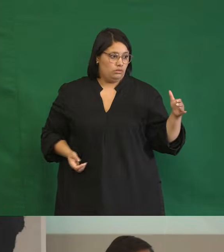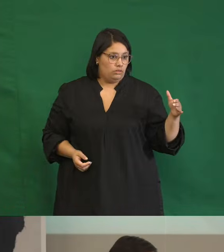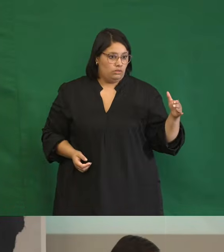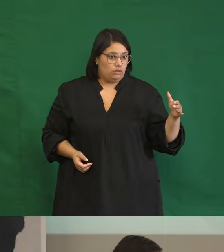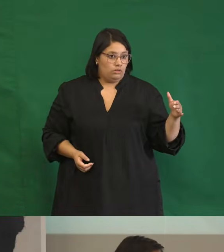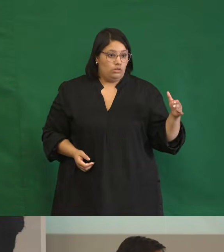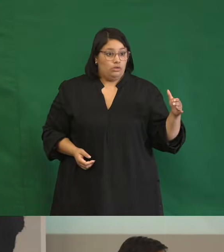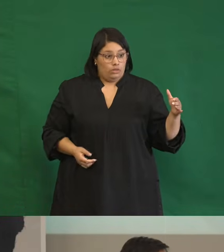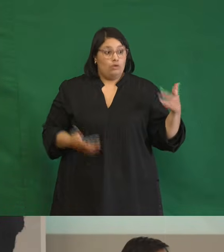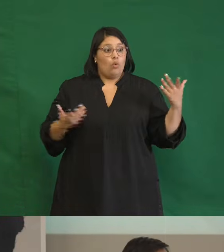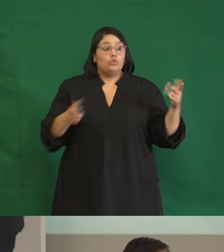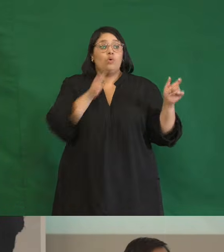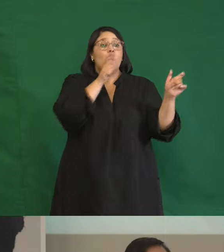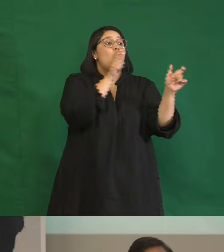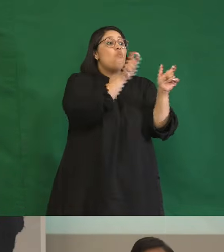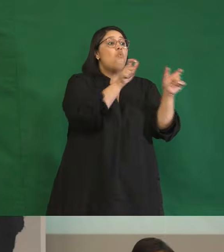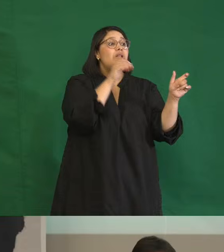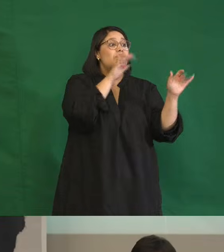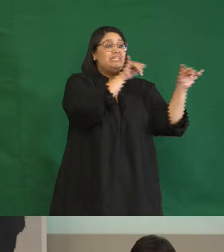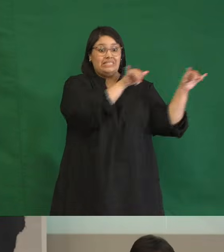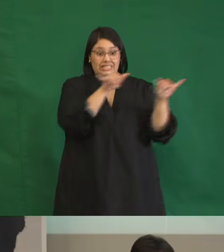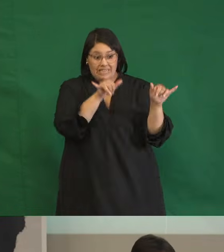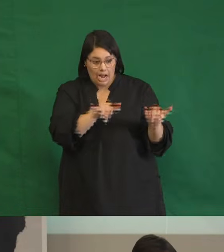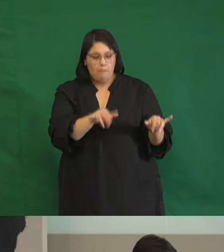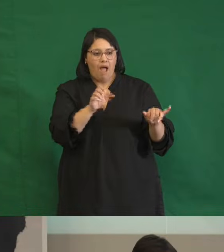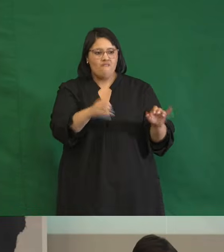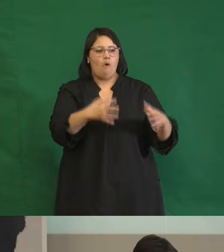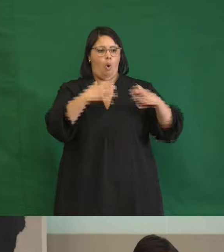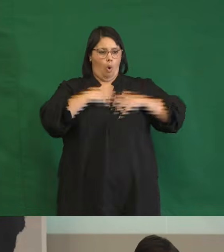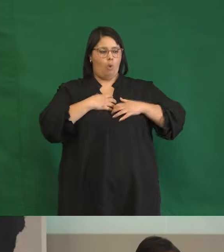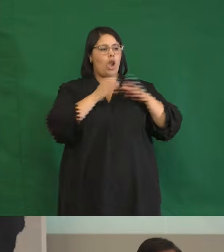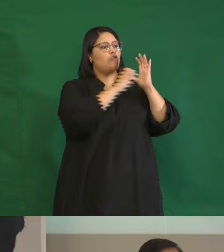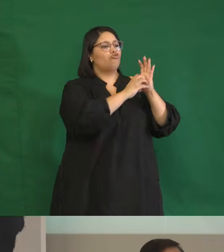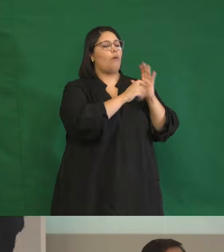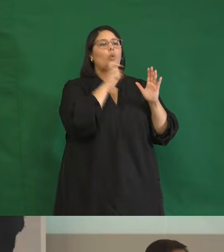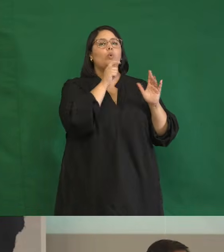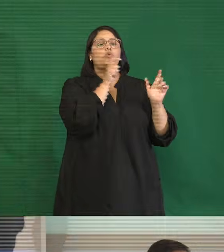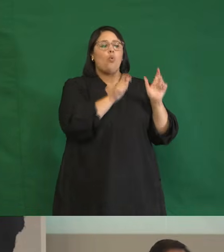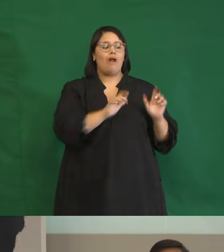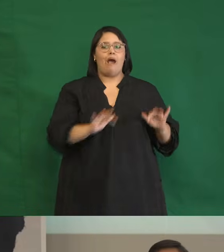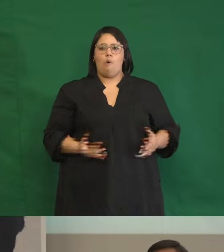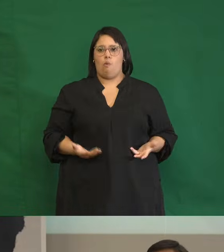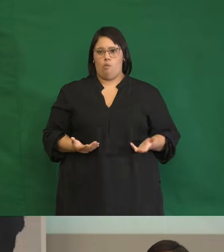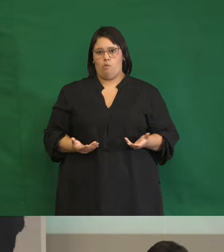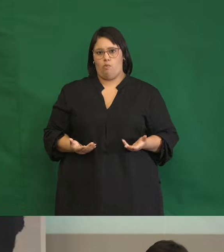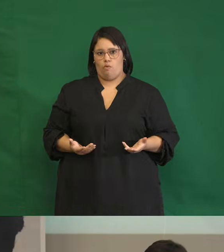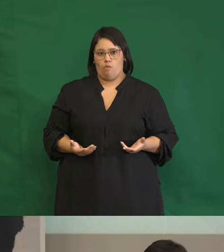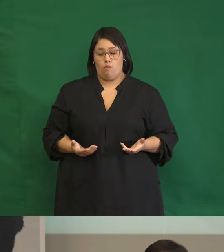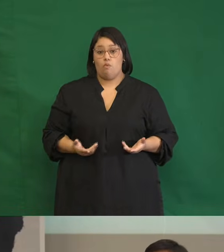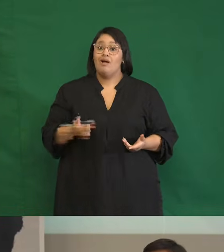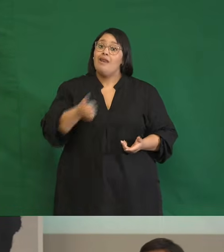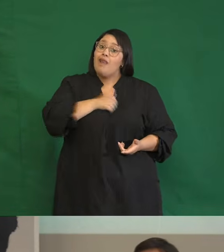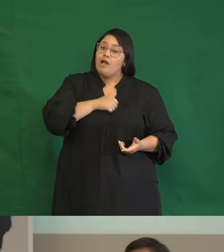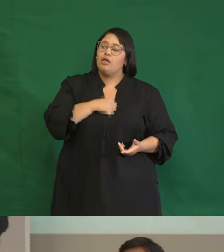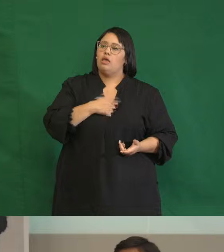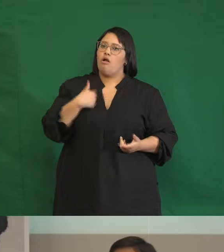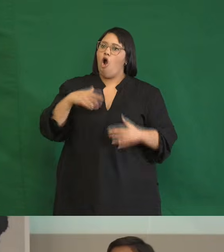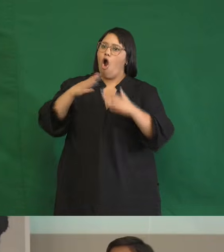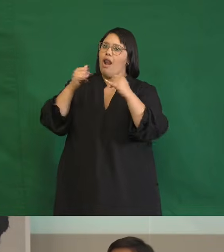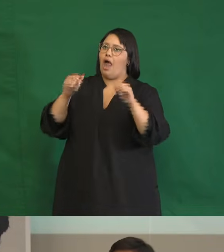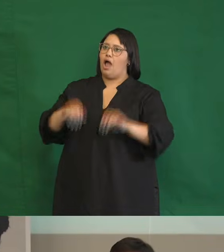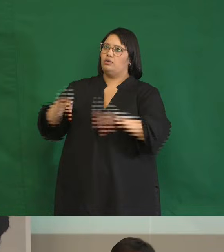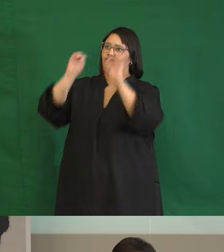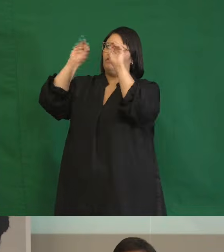of the synonyms can also have their own usage example. Luckily, in an electronic format, we are also